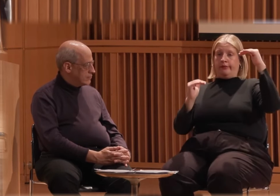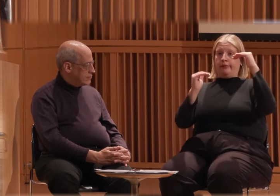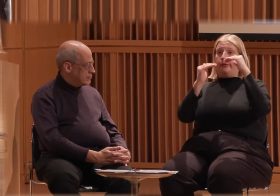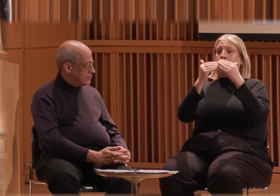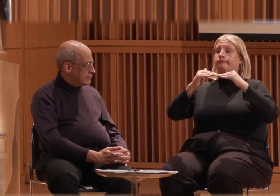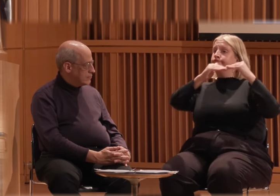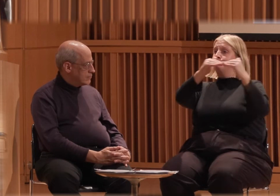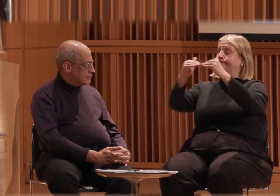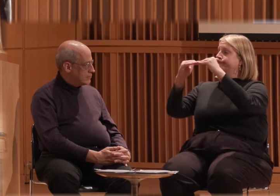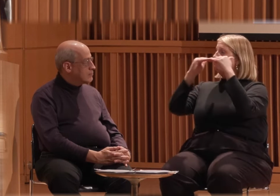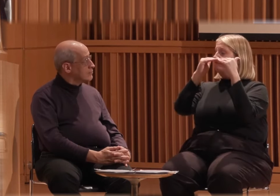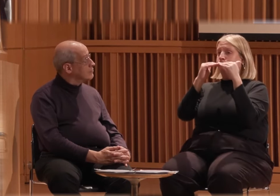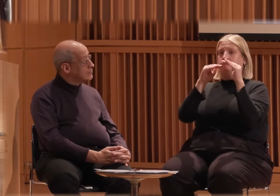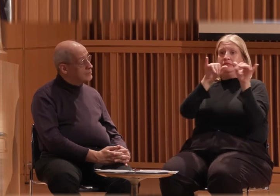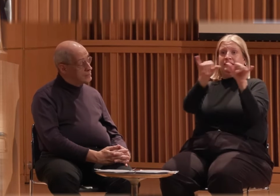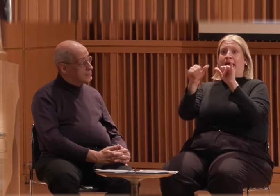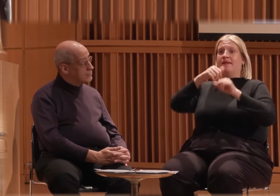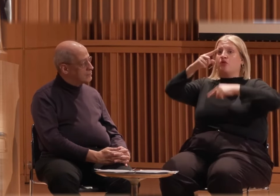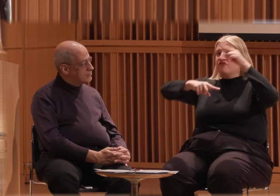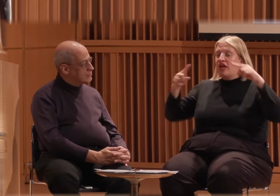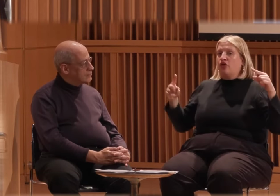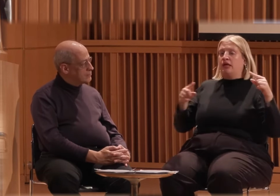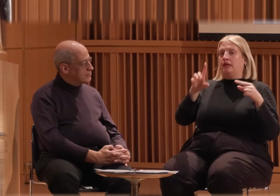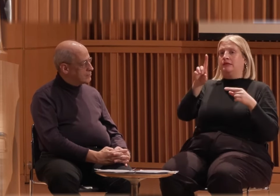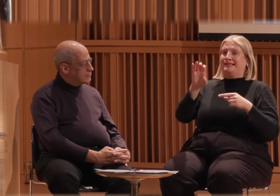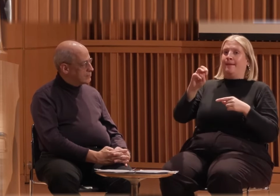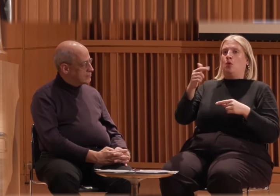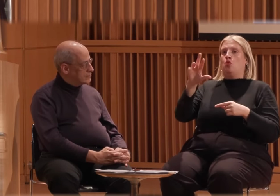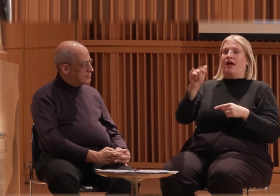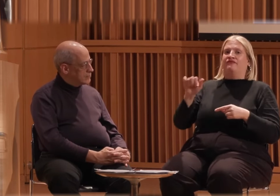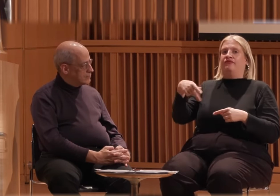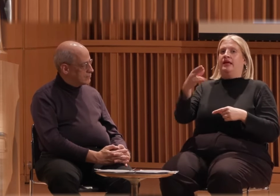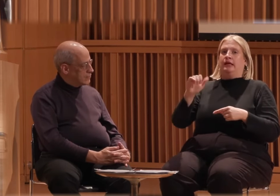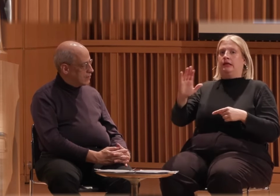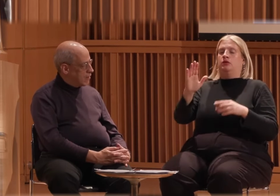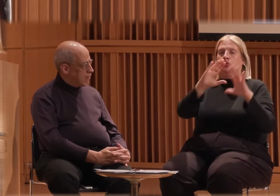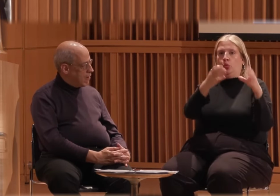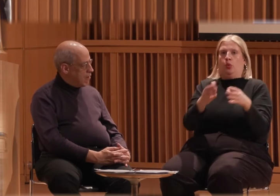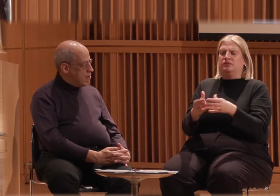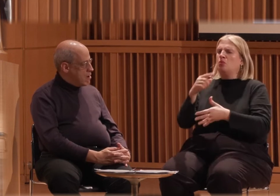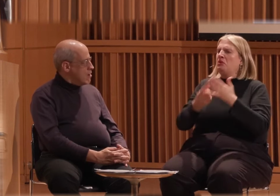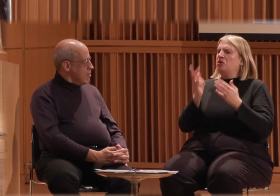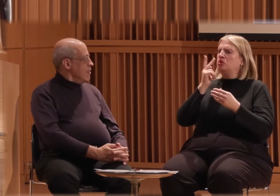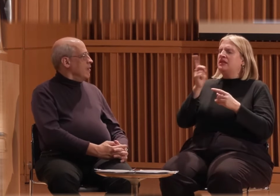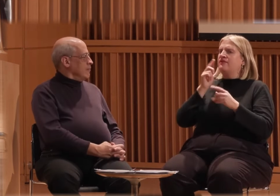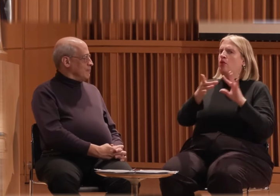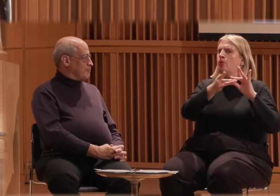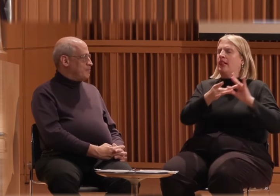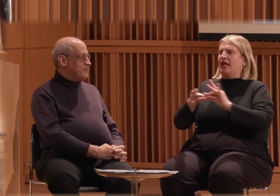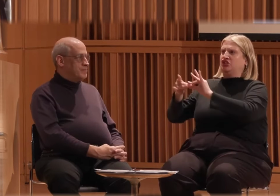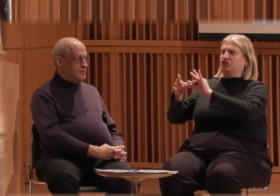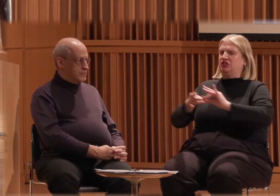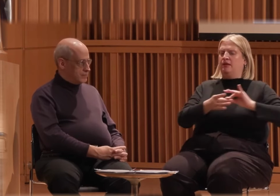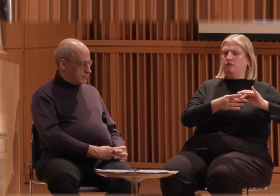the same for different demographic groups, what would you see as the sort of relationship between public